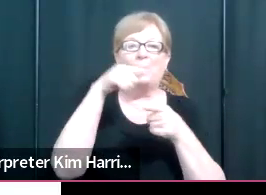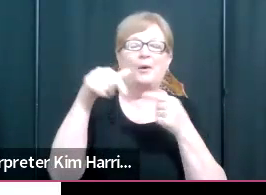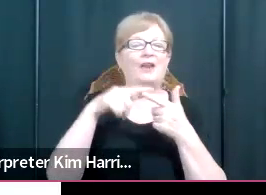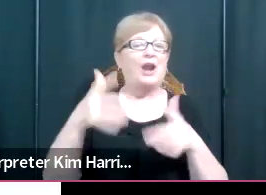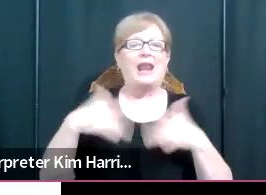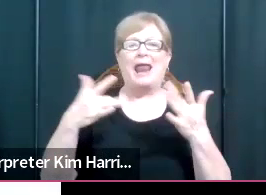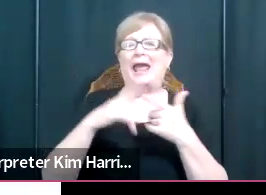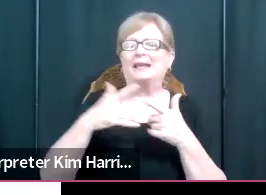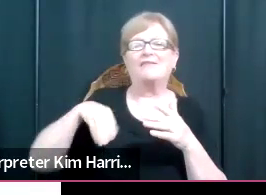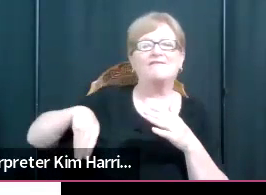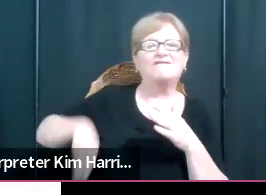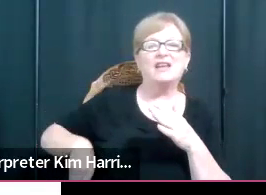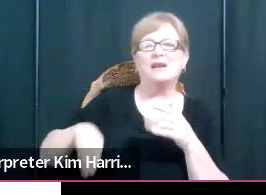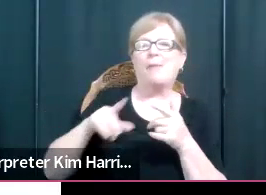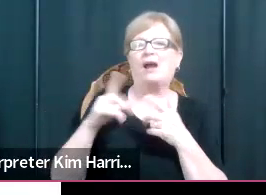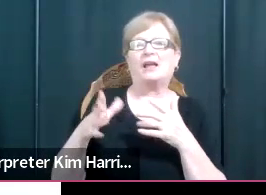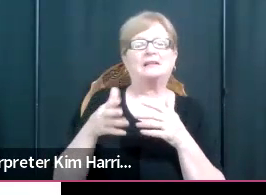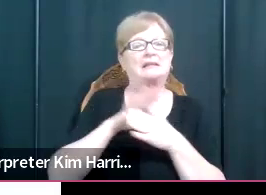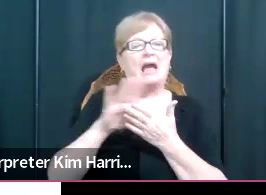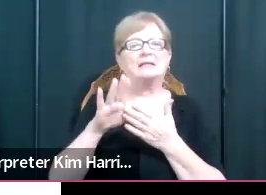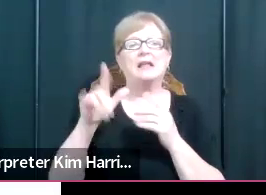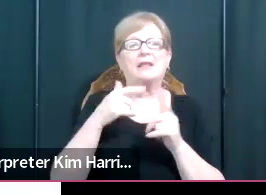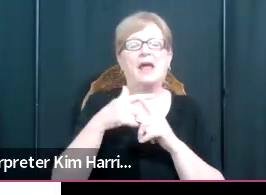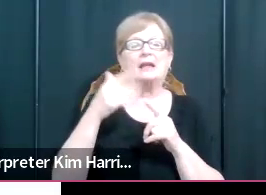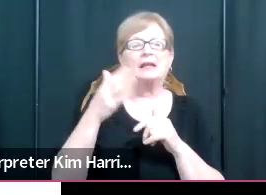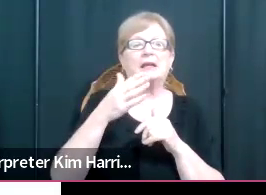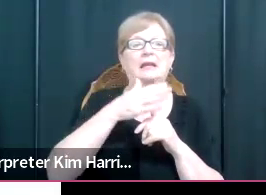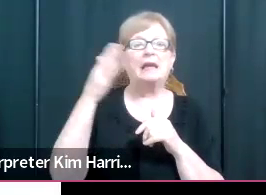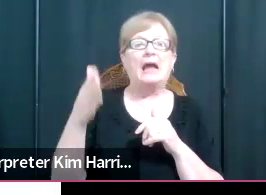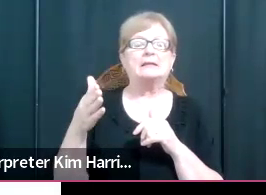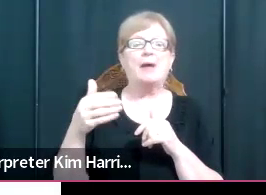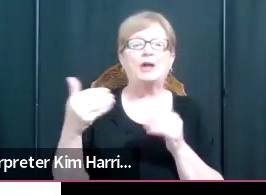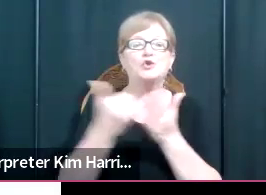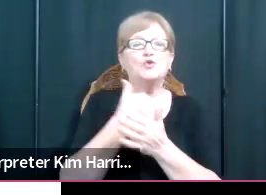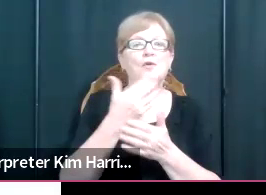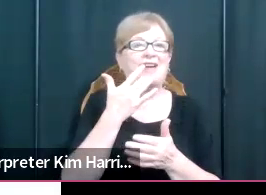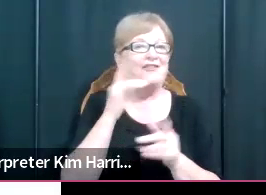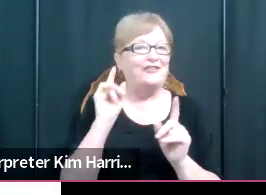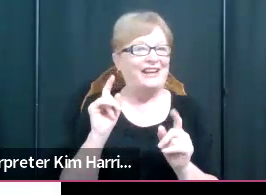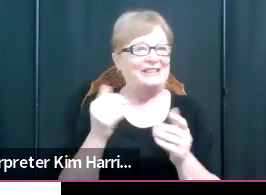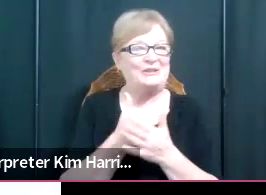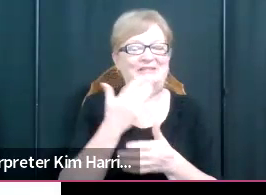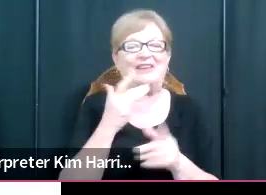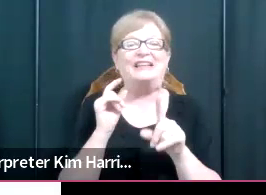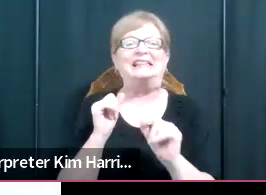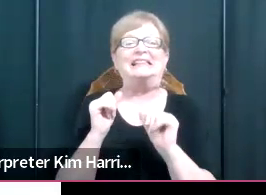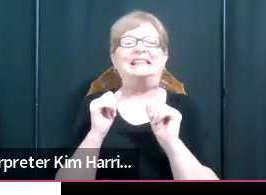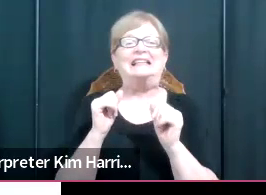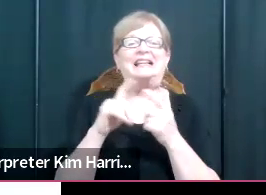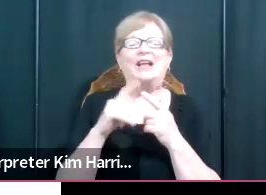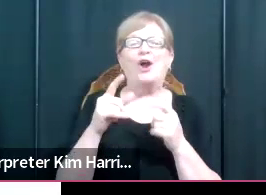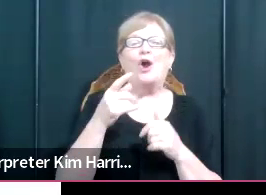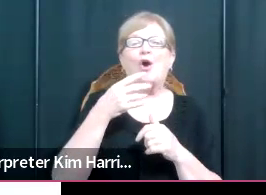which is really nice. Next to that, we have my new favorite fidget toy is the